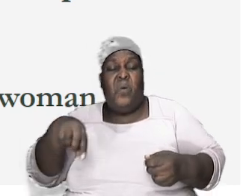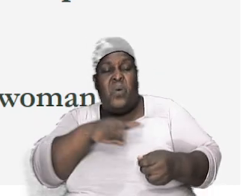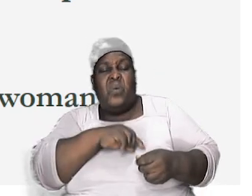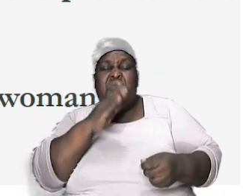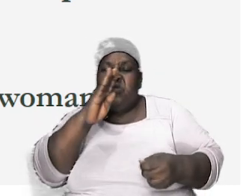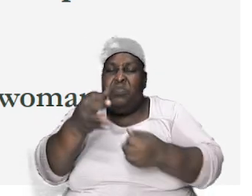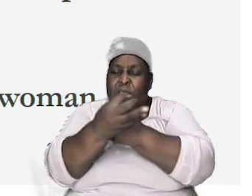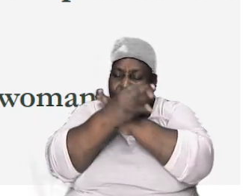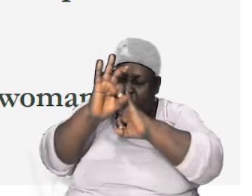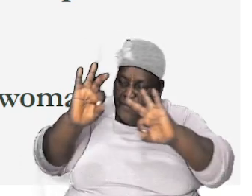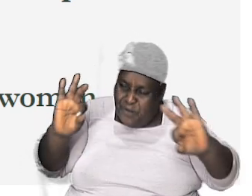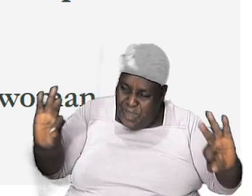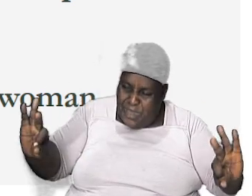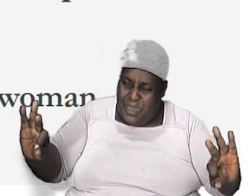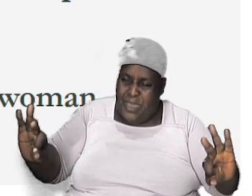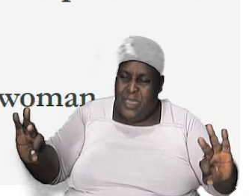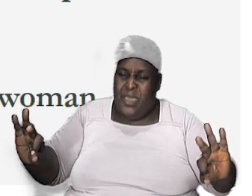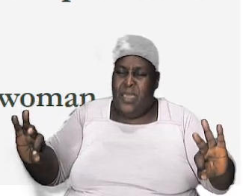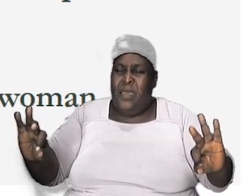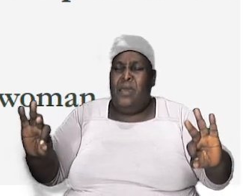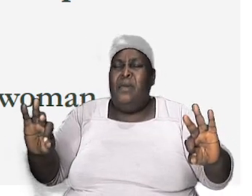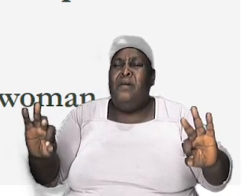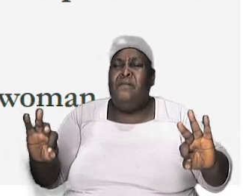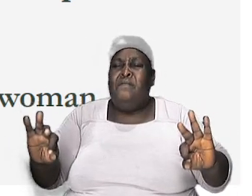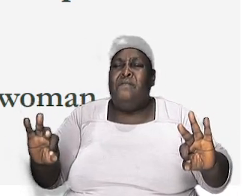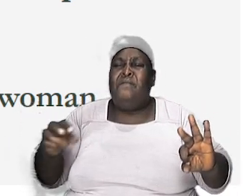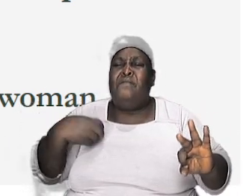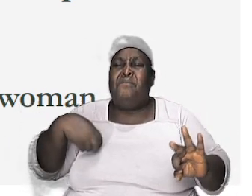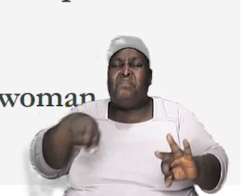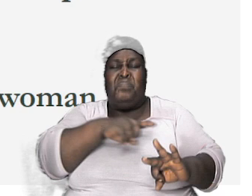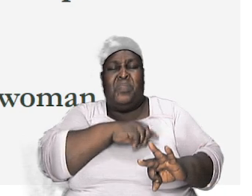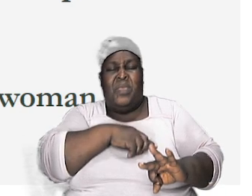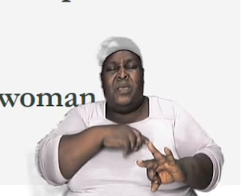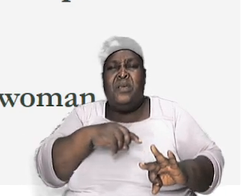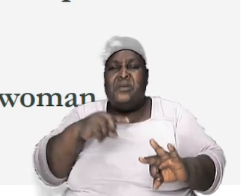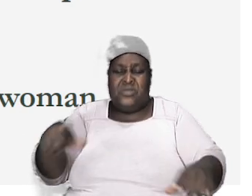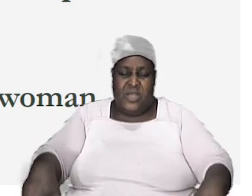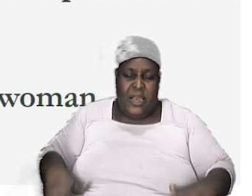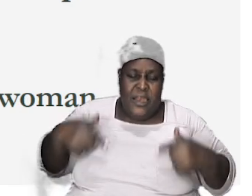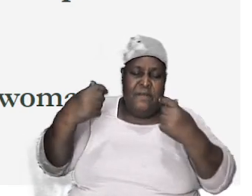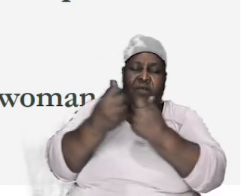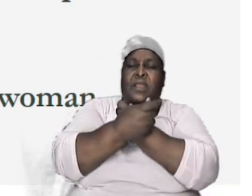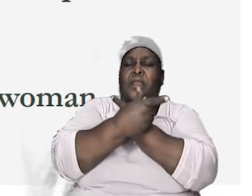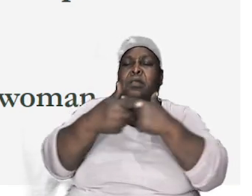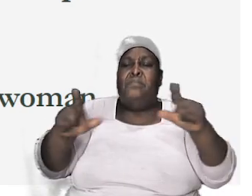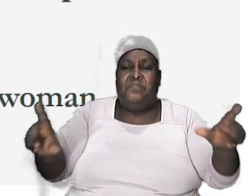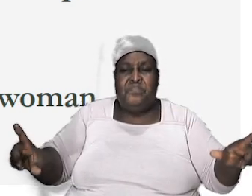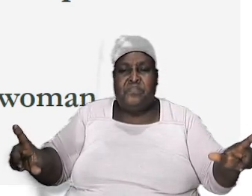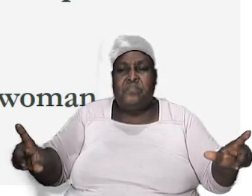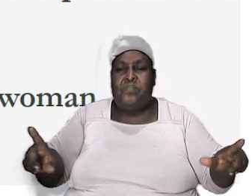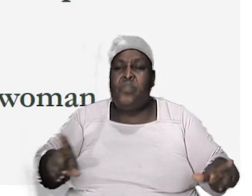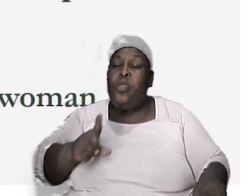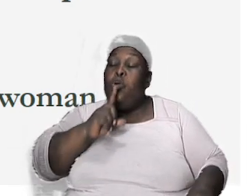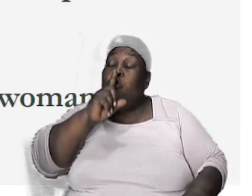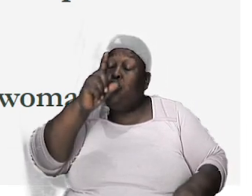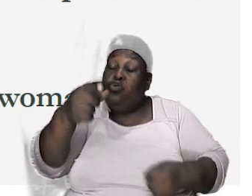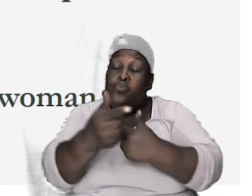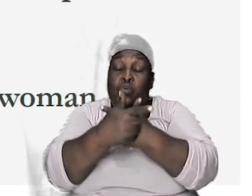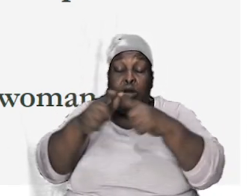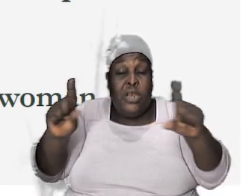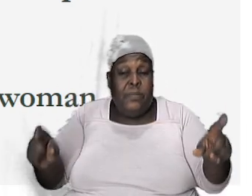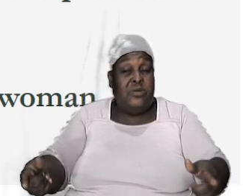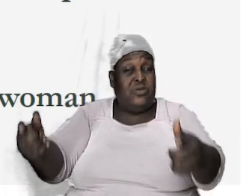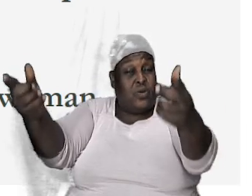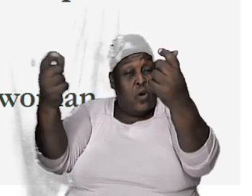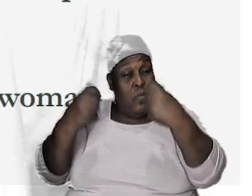the desire of God for us to live in liberty. Amen. A friend of mine will put it this way. True liberty comes when you